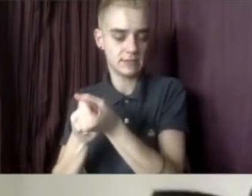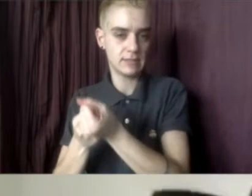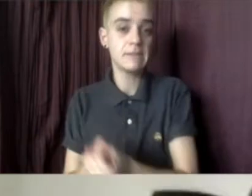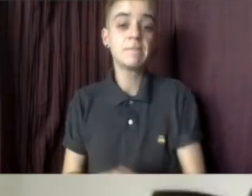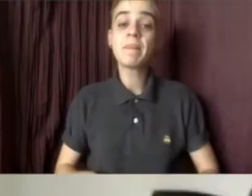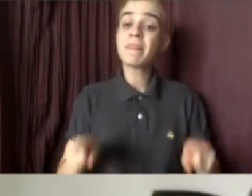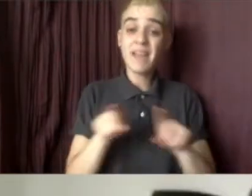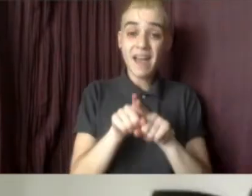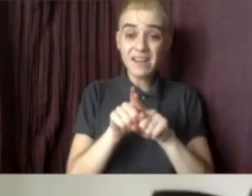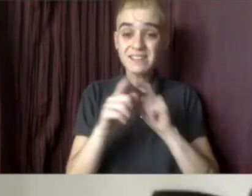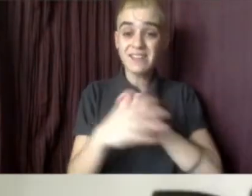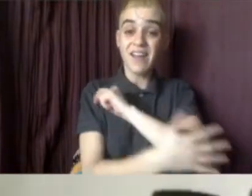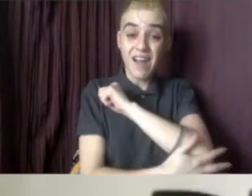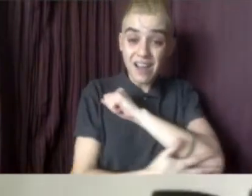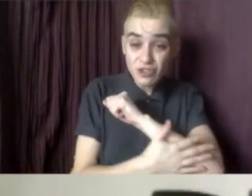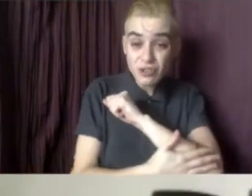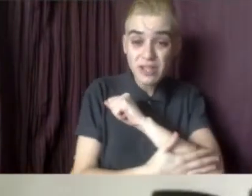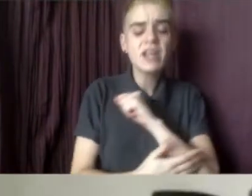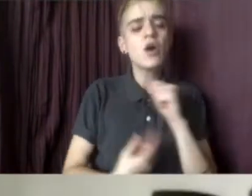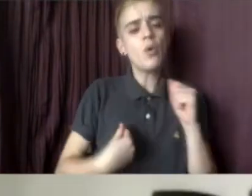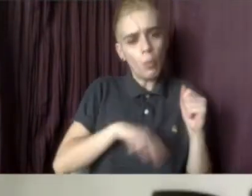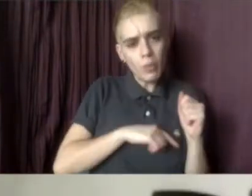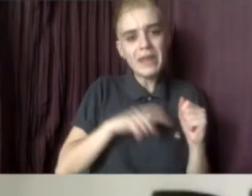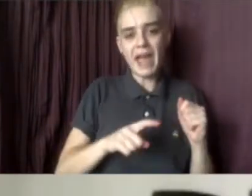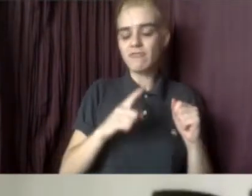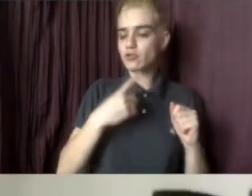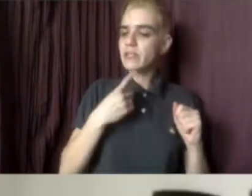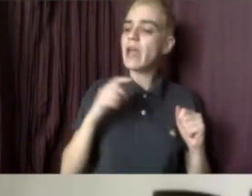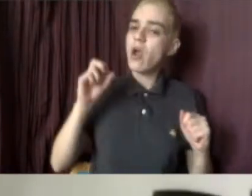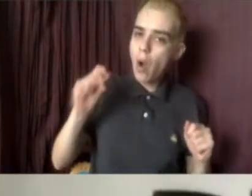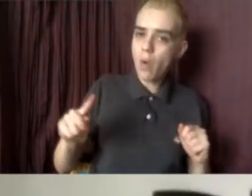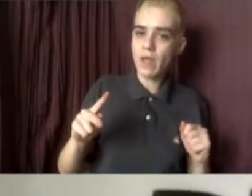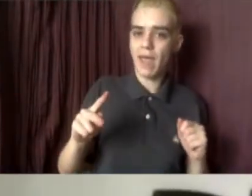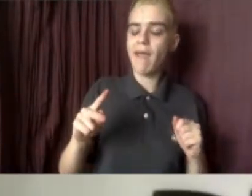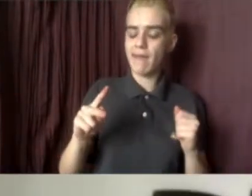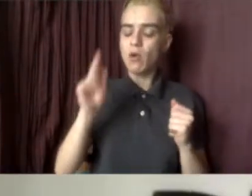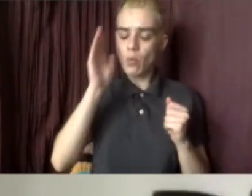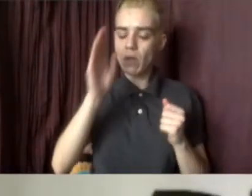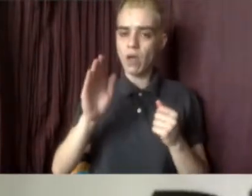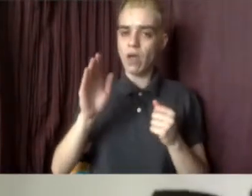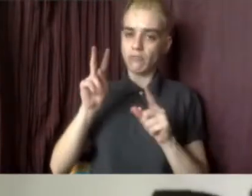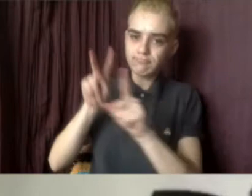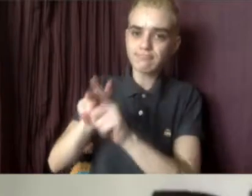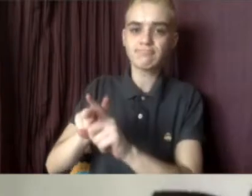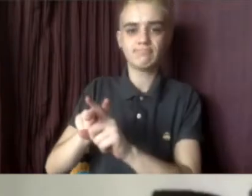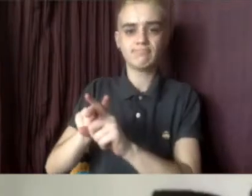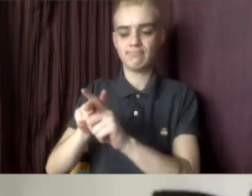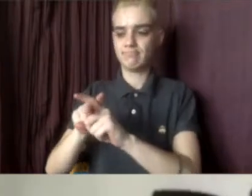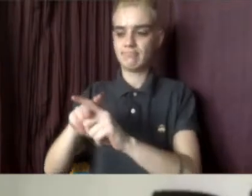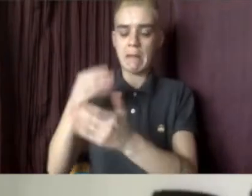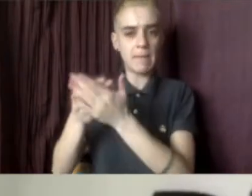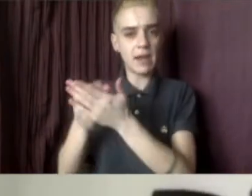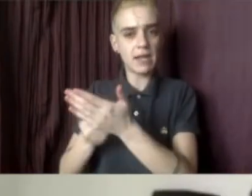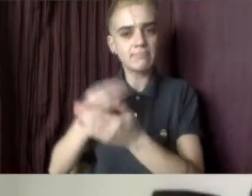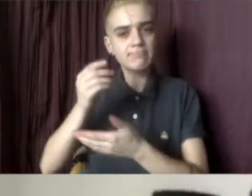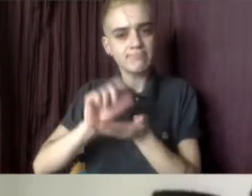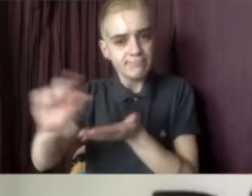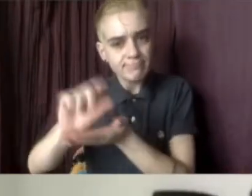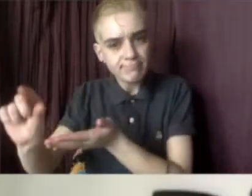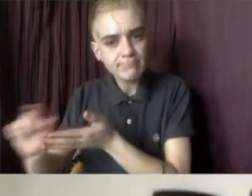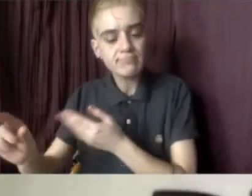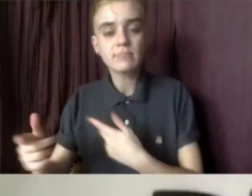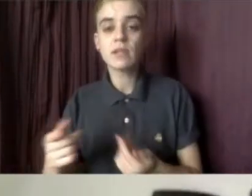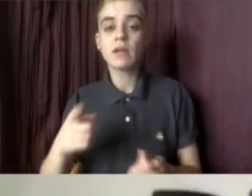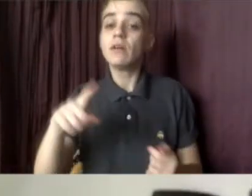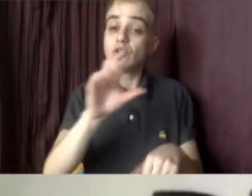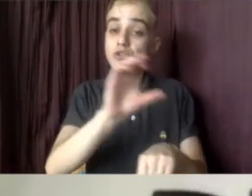in. But we will give money to schools so that they can do that. Or we will move the voting sites. We don't see that. And even in HR 1, everyone, it's a very